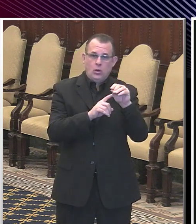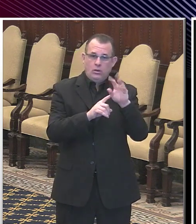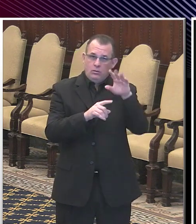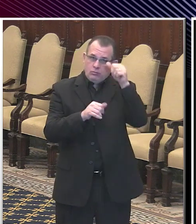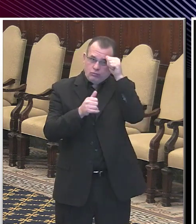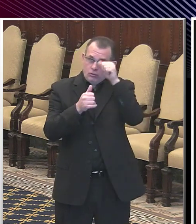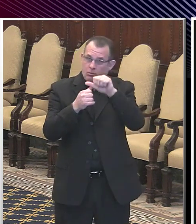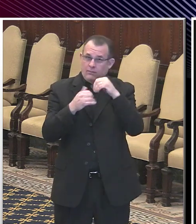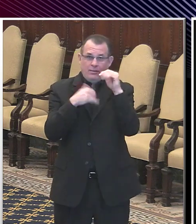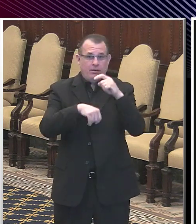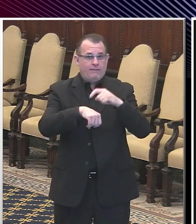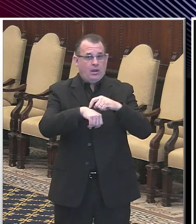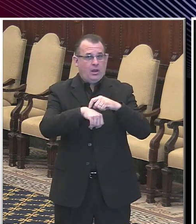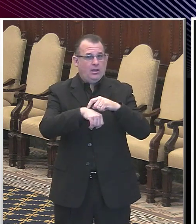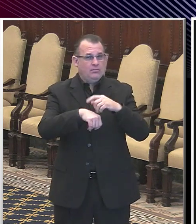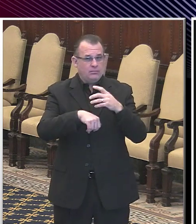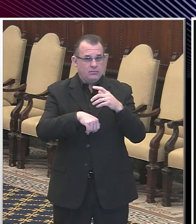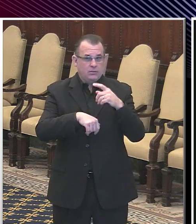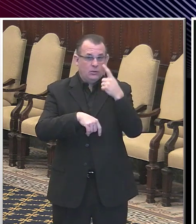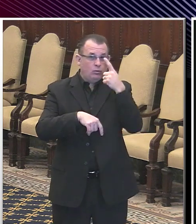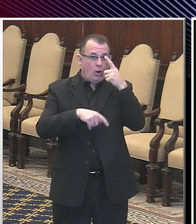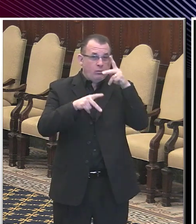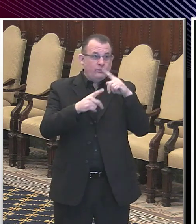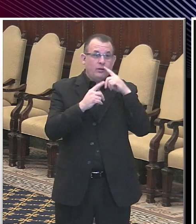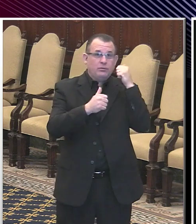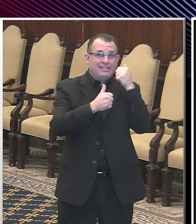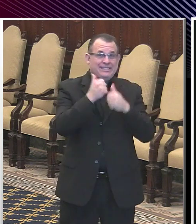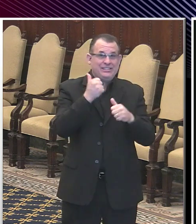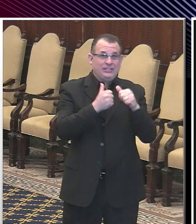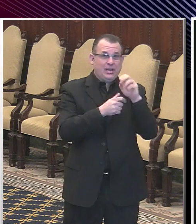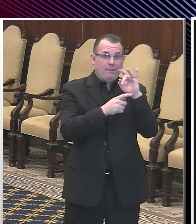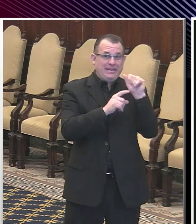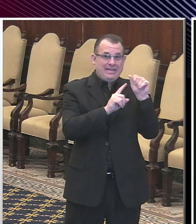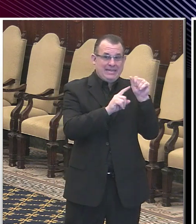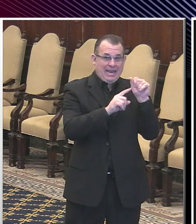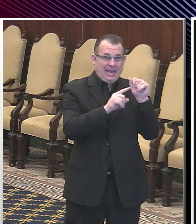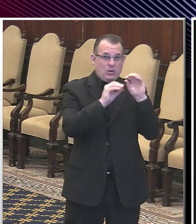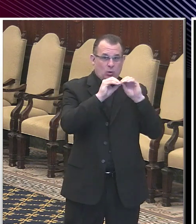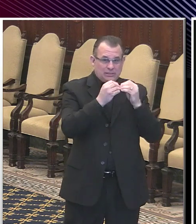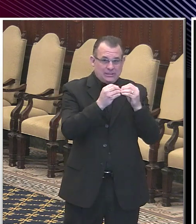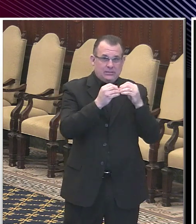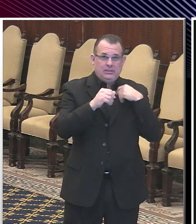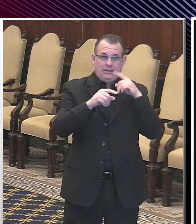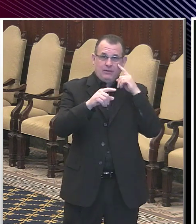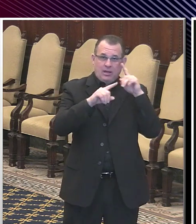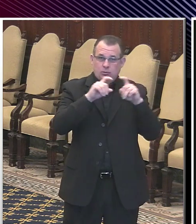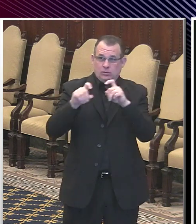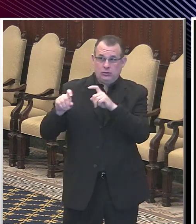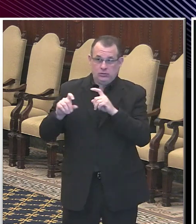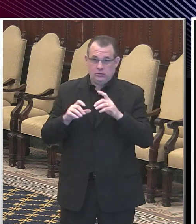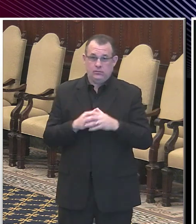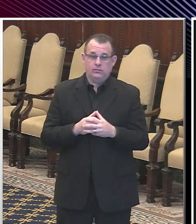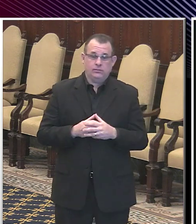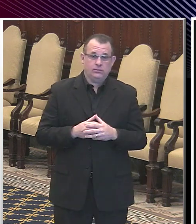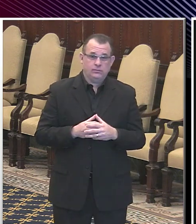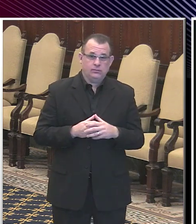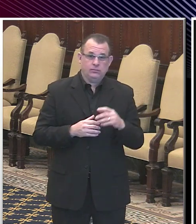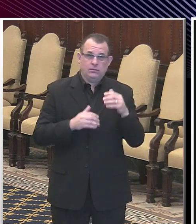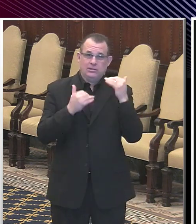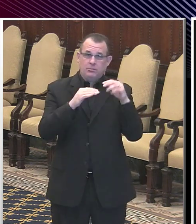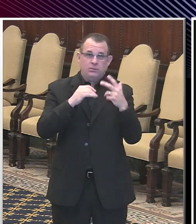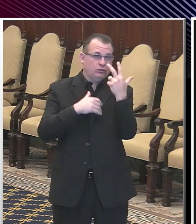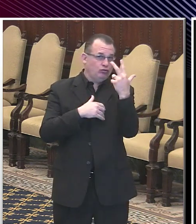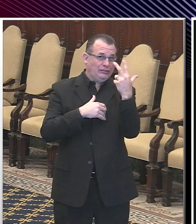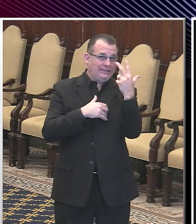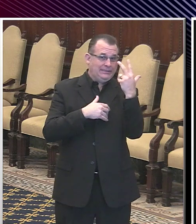these briefings, so only one representative from each media outlet is permitted to ask questions. Reporters are asked to limit their questions